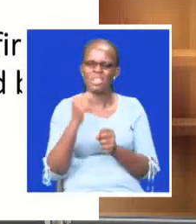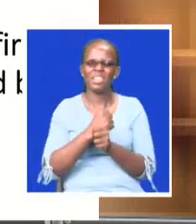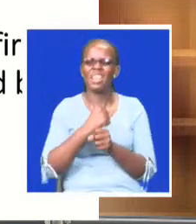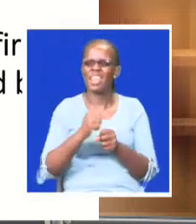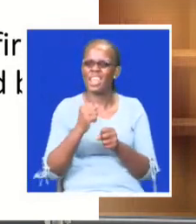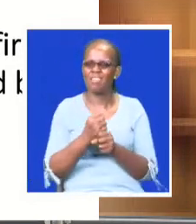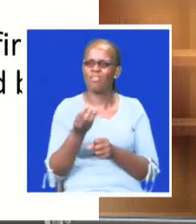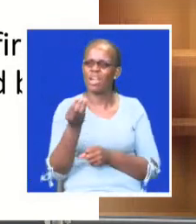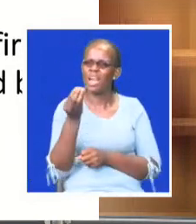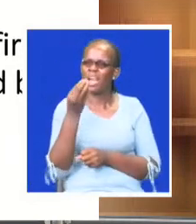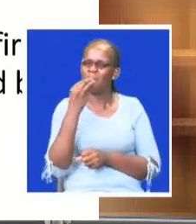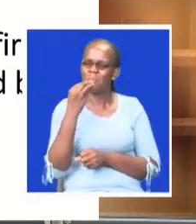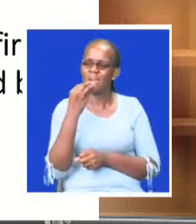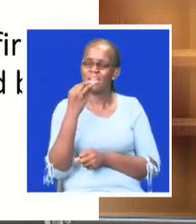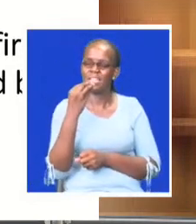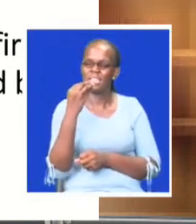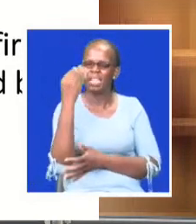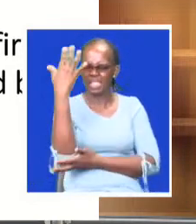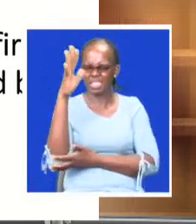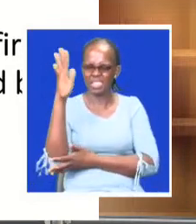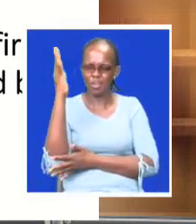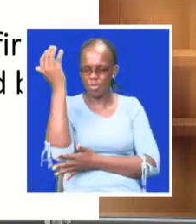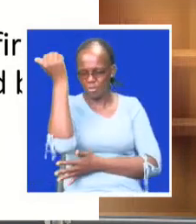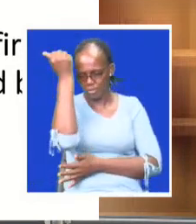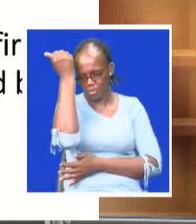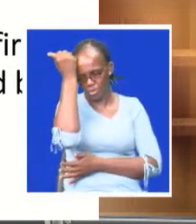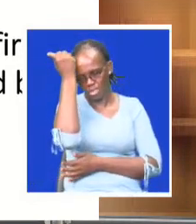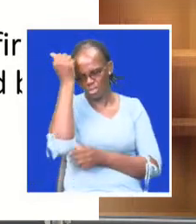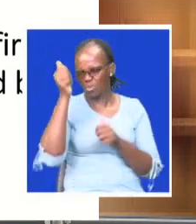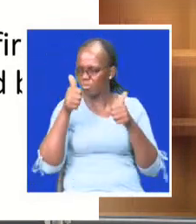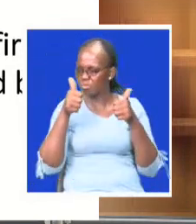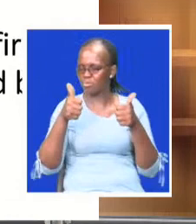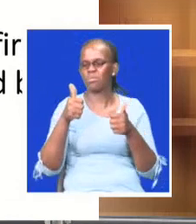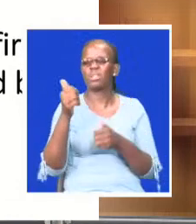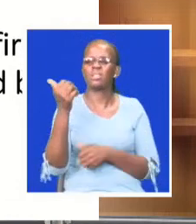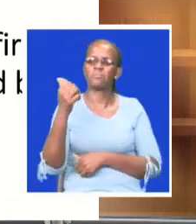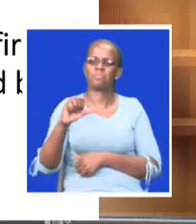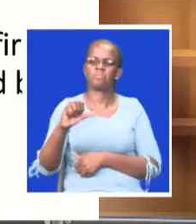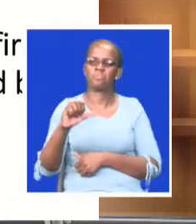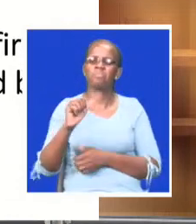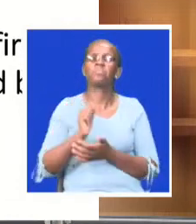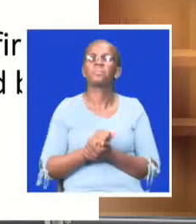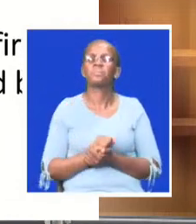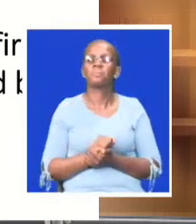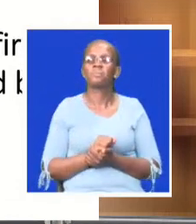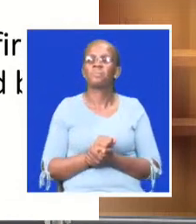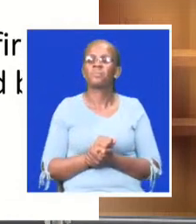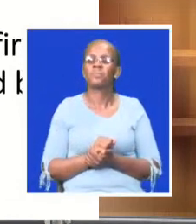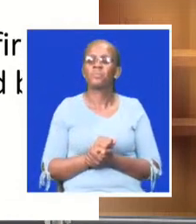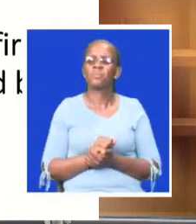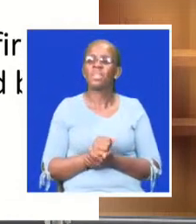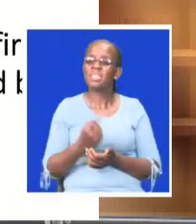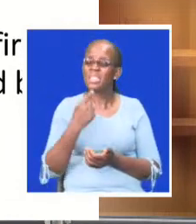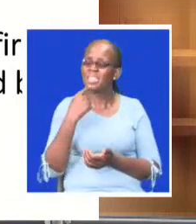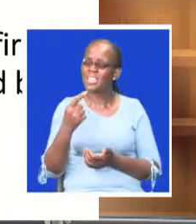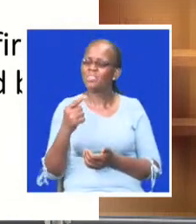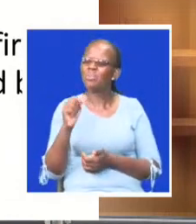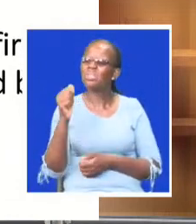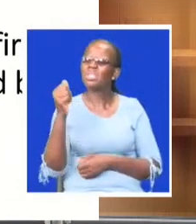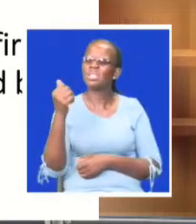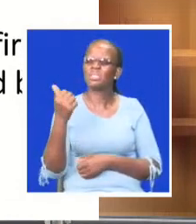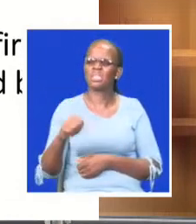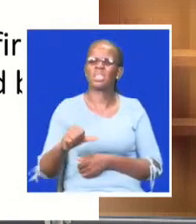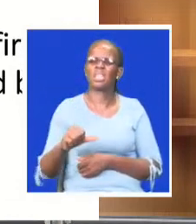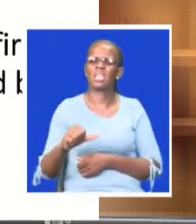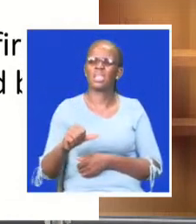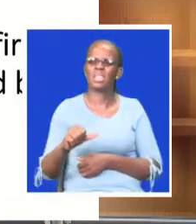of knowledge of good and evil. Then we can say that sin